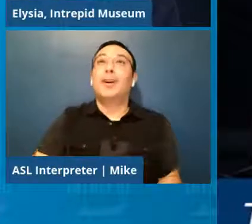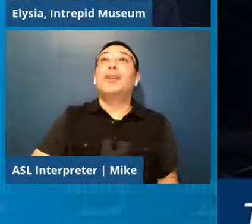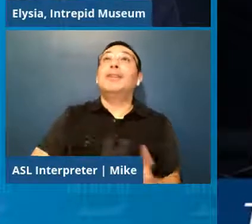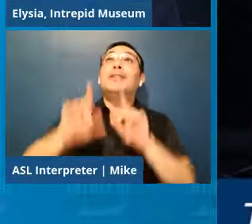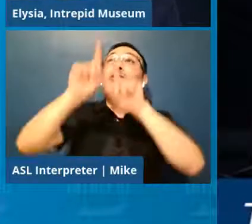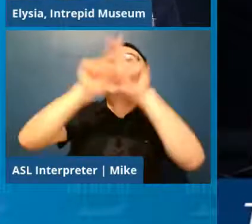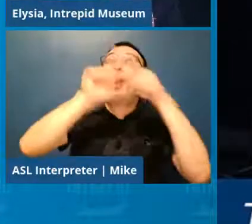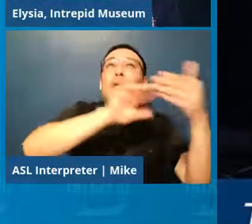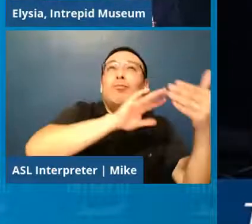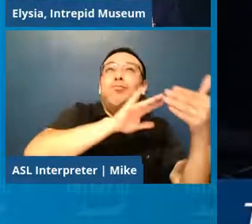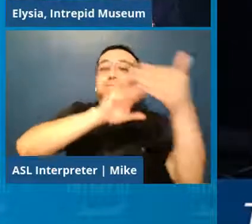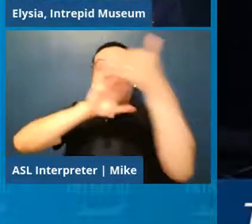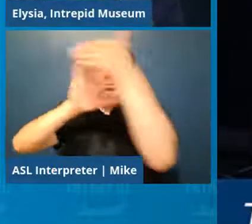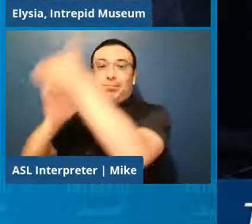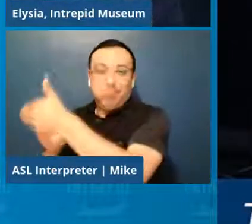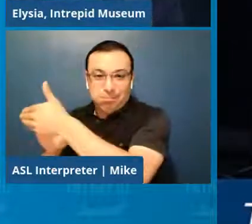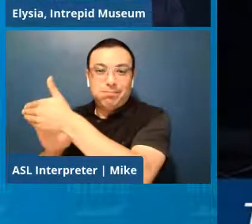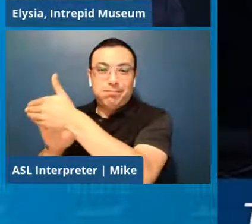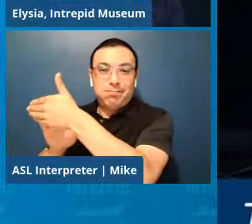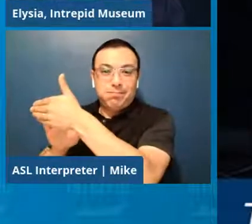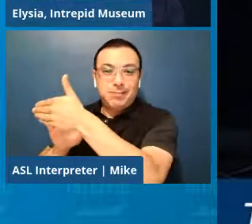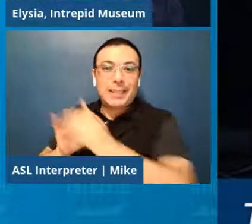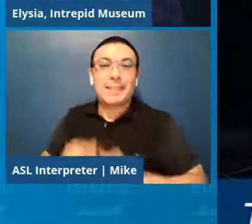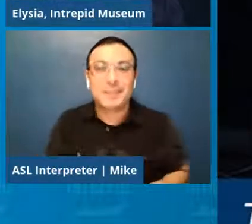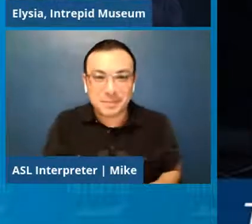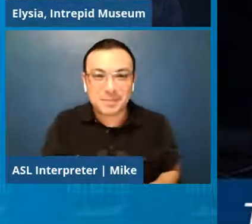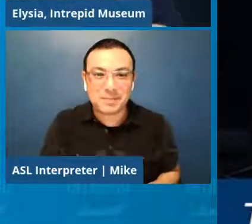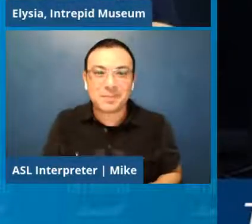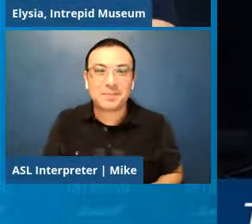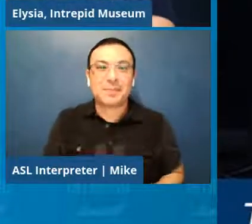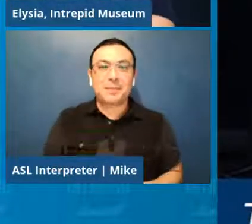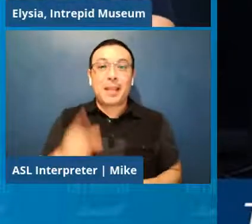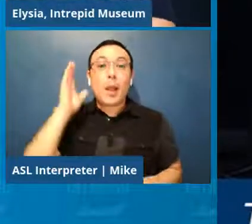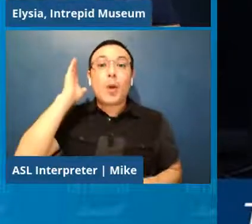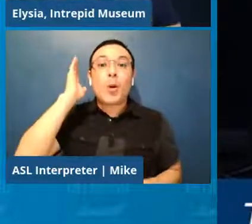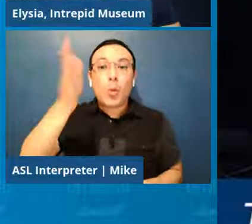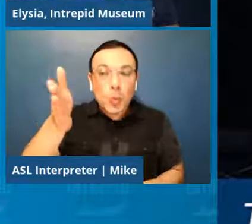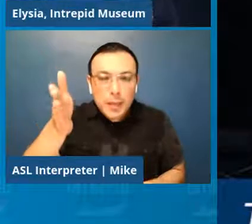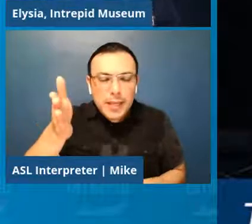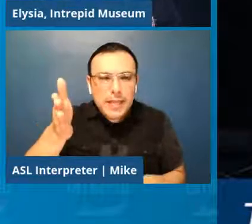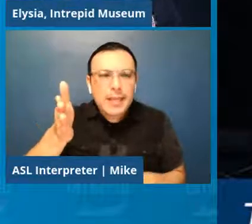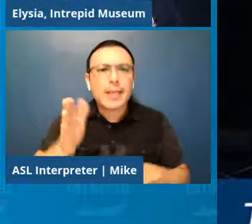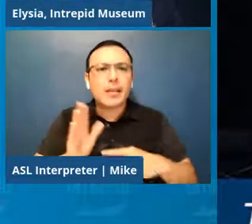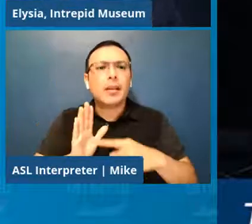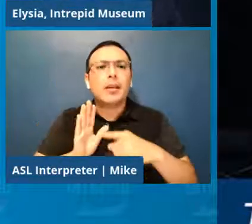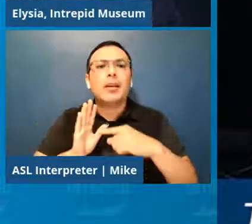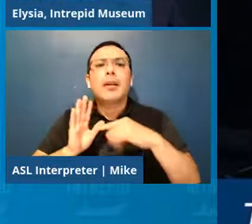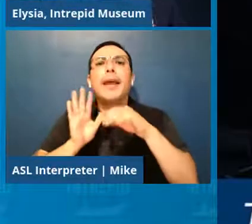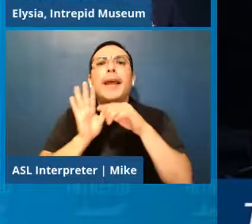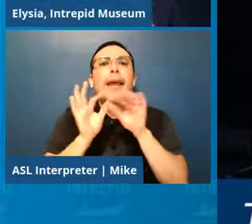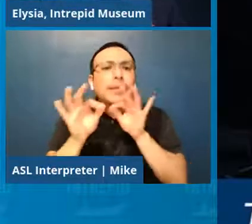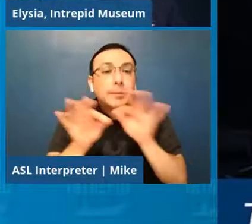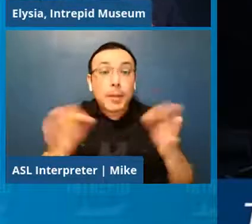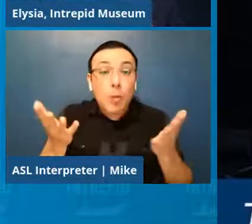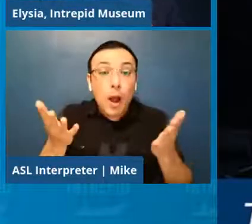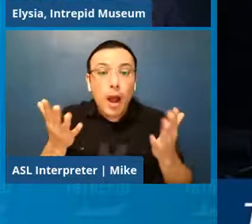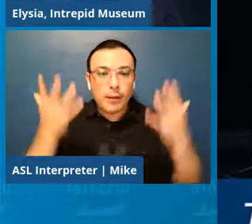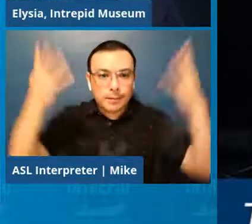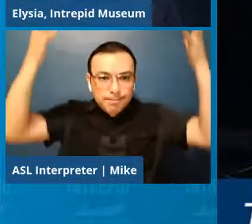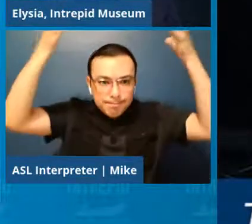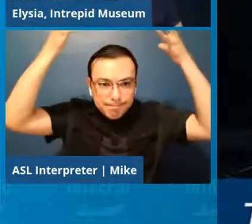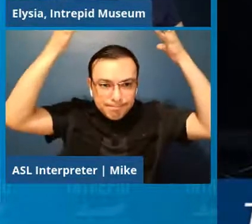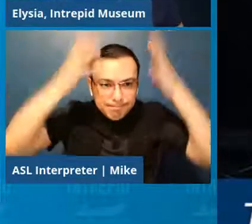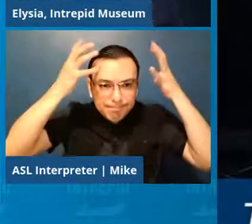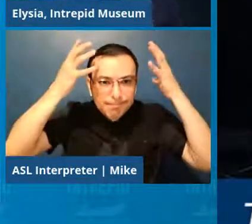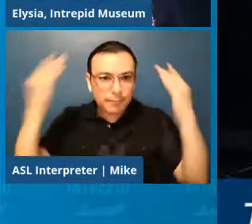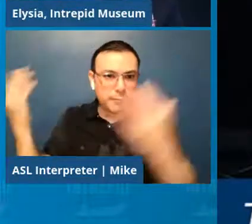Space Academy. So this is a free online event that's going to explore the evolution of spacesuits this month. And you'll also get to